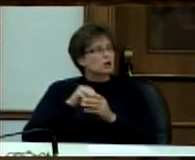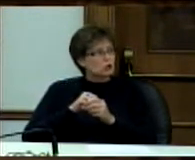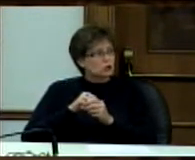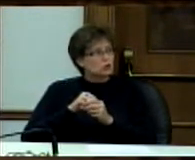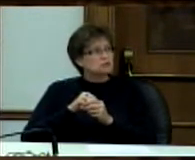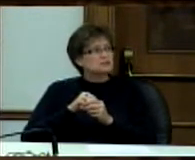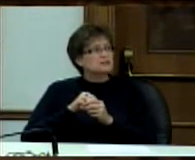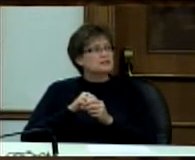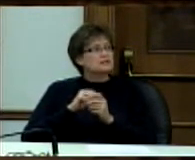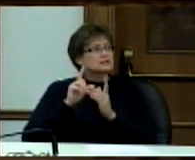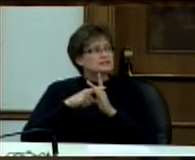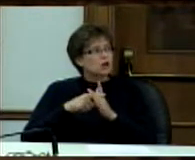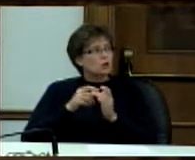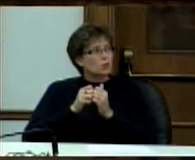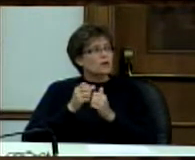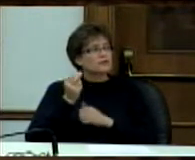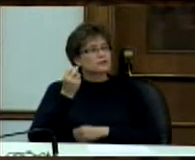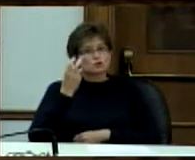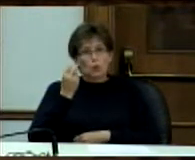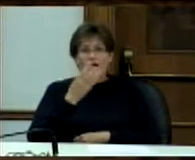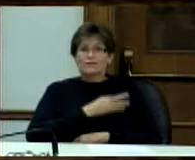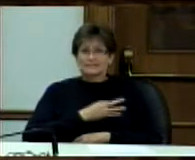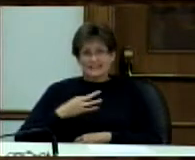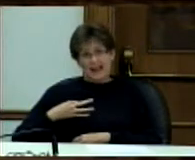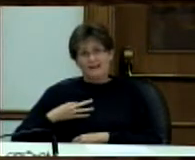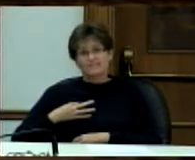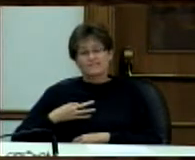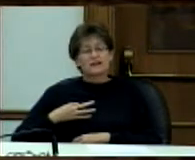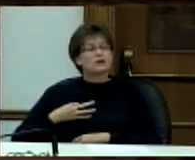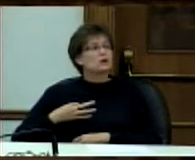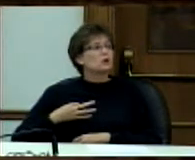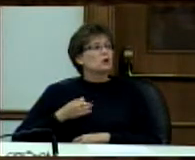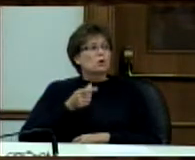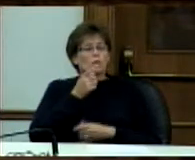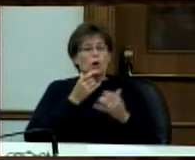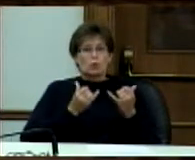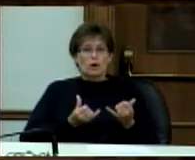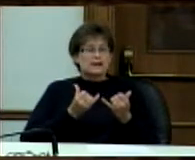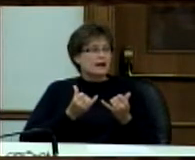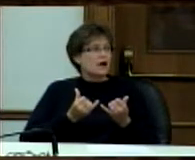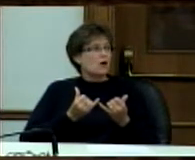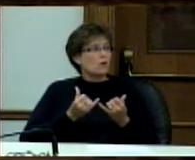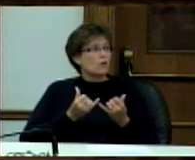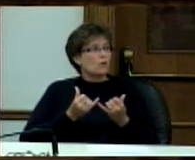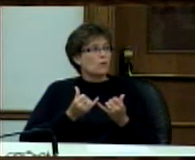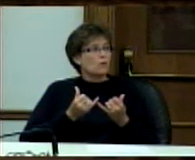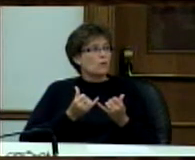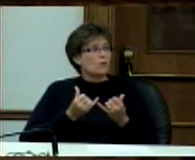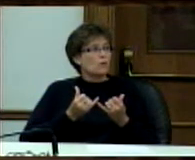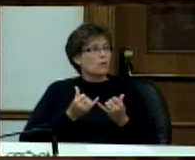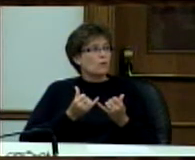That includes, to start with, 12 staff who are currently